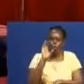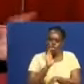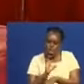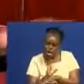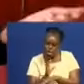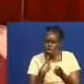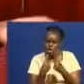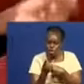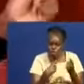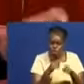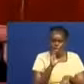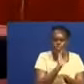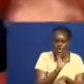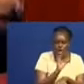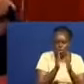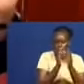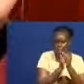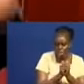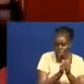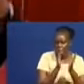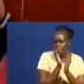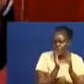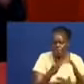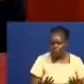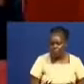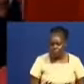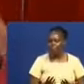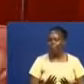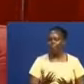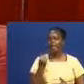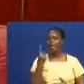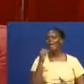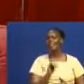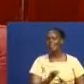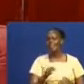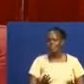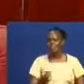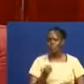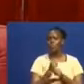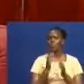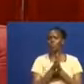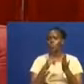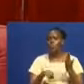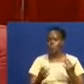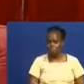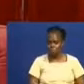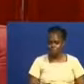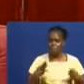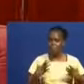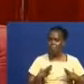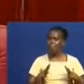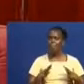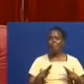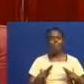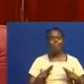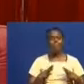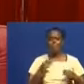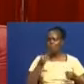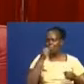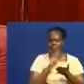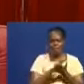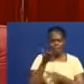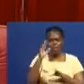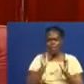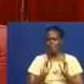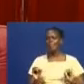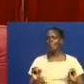churches talking about Christianity, how Jesus... Do you understand what you are dealing with? The people out here don't even believe